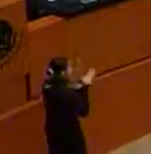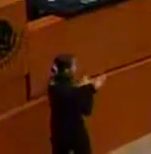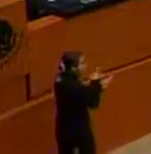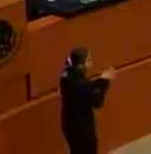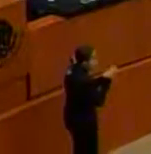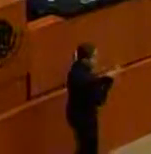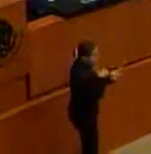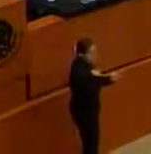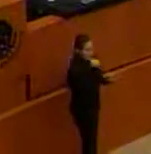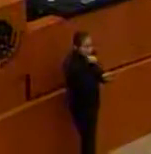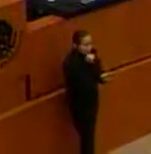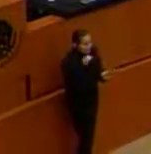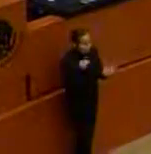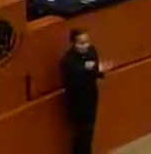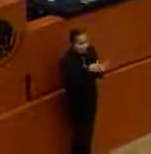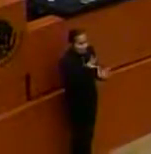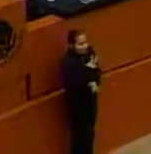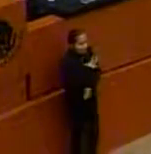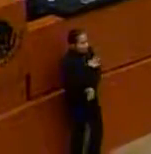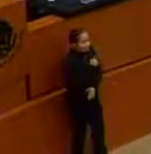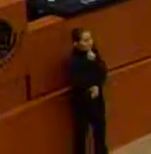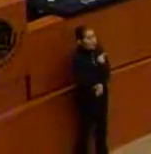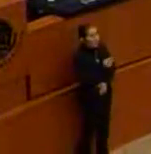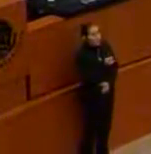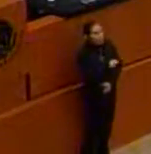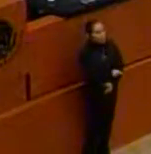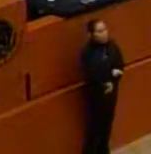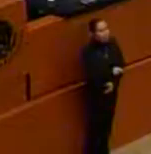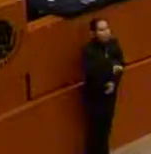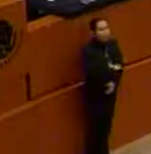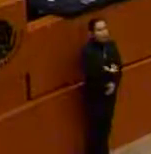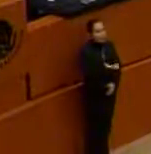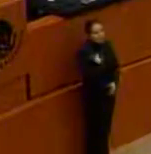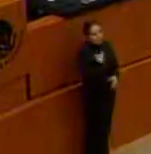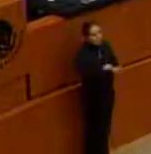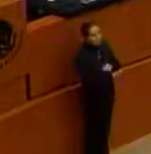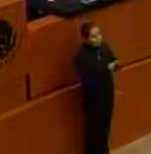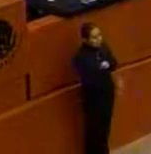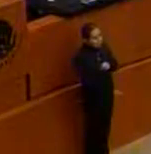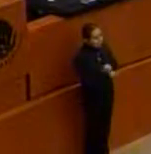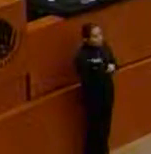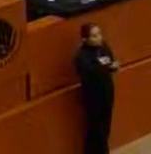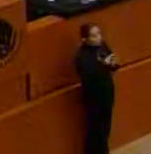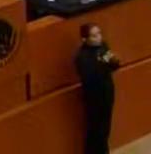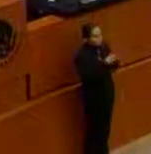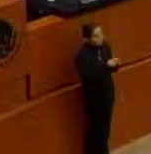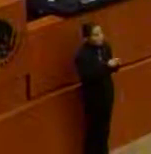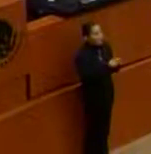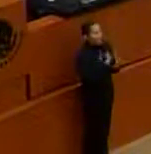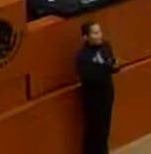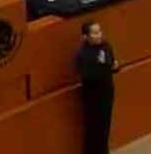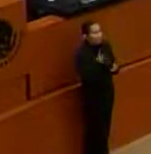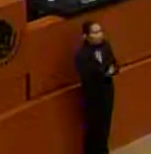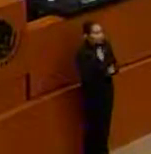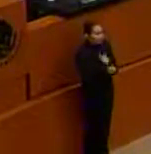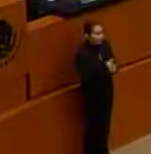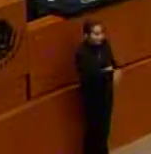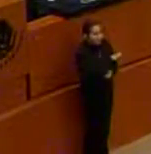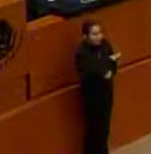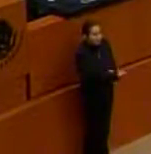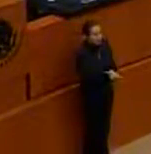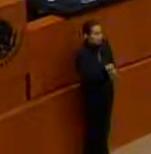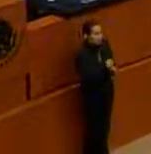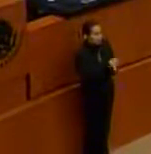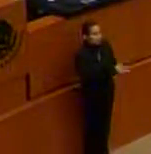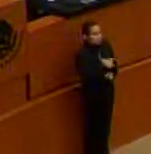unintended side effects, which will not do harm in ways that were not anticipated by the poor, simple people who just